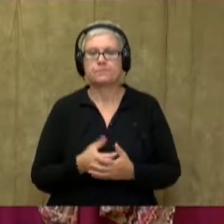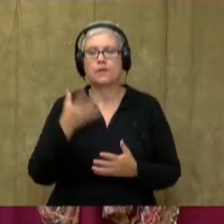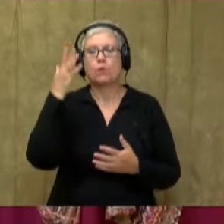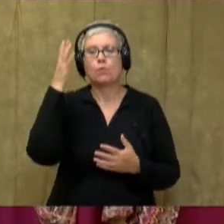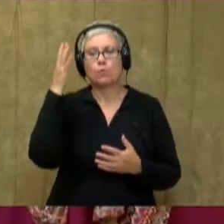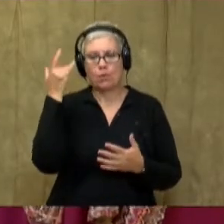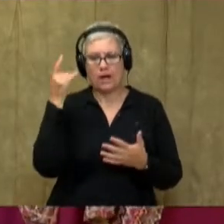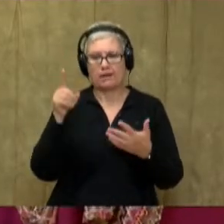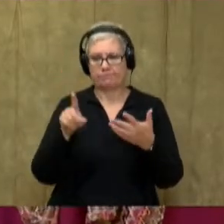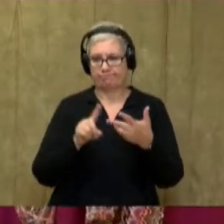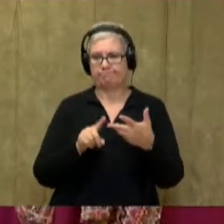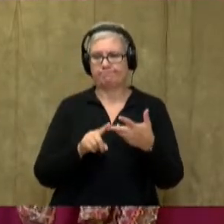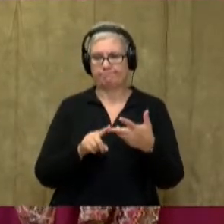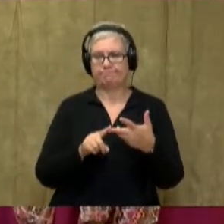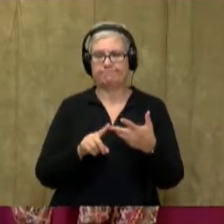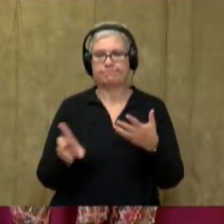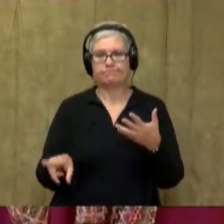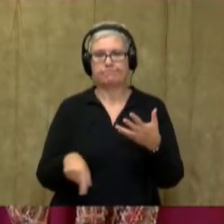you feel the way that you do.